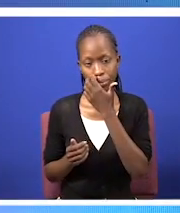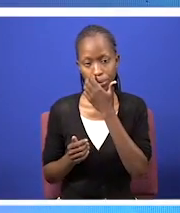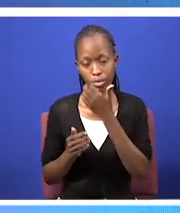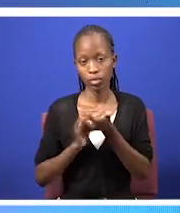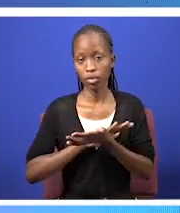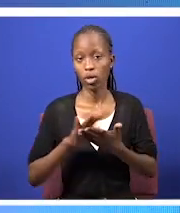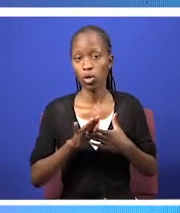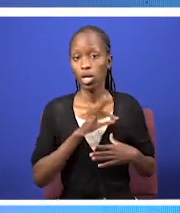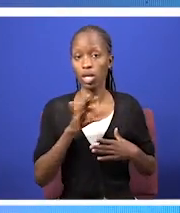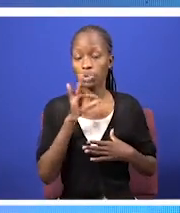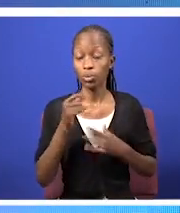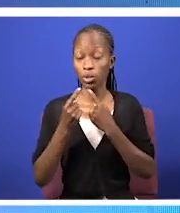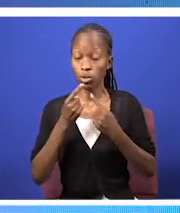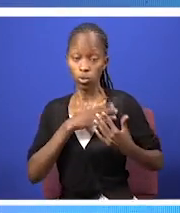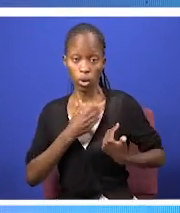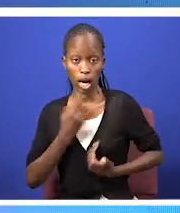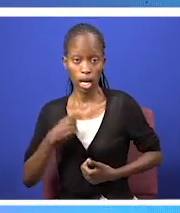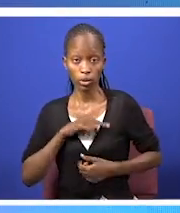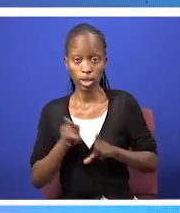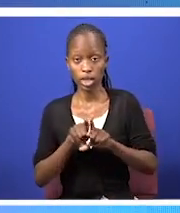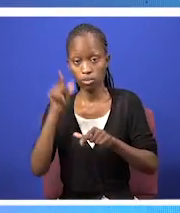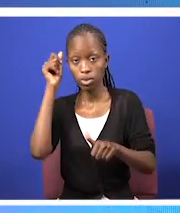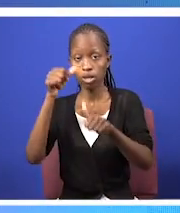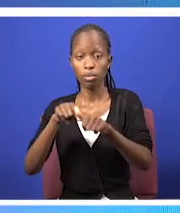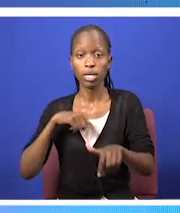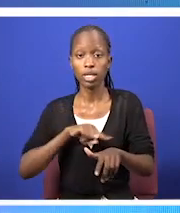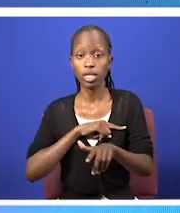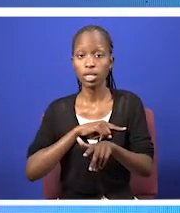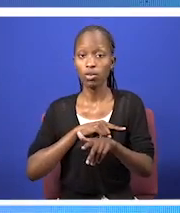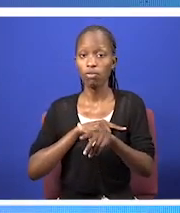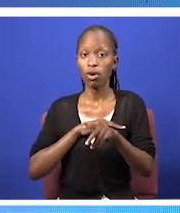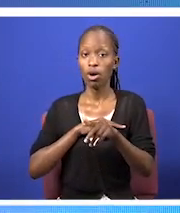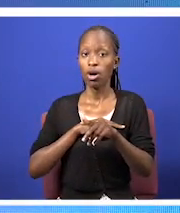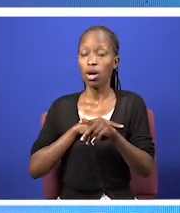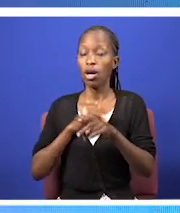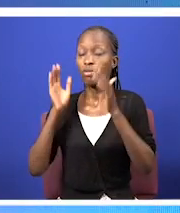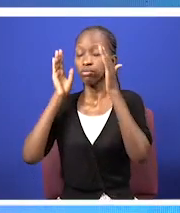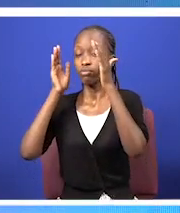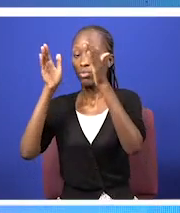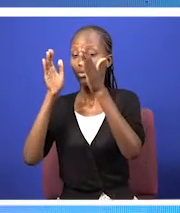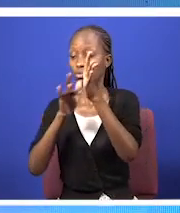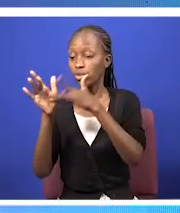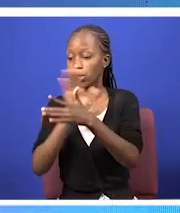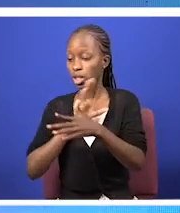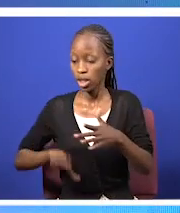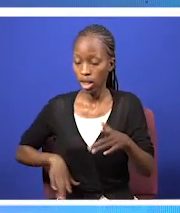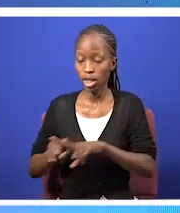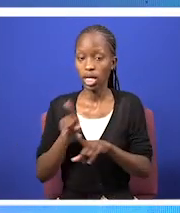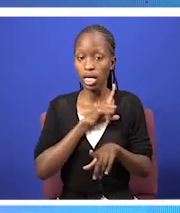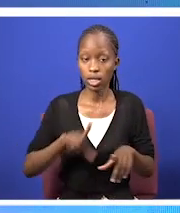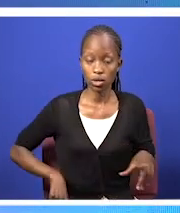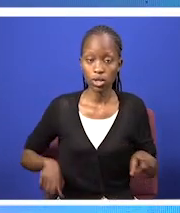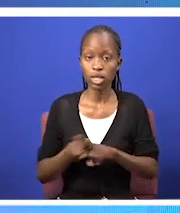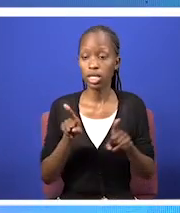life. He speaks to our hearts and reminds us of our commitment to Jesus Christ as Lord.